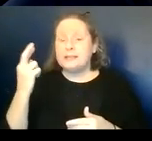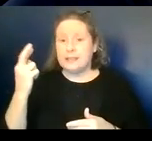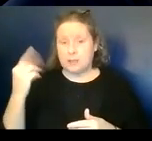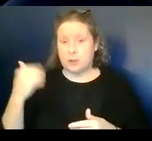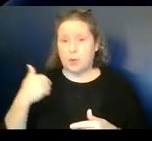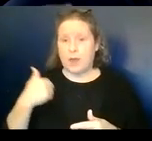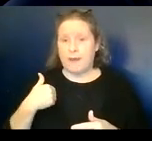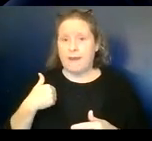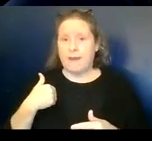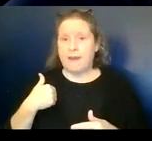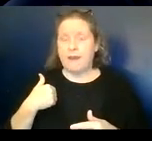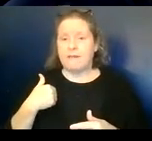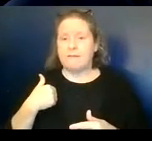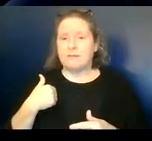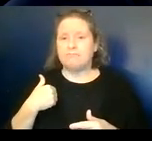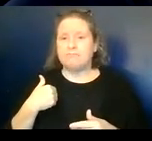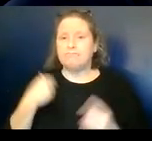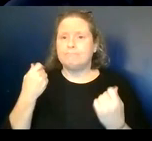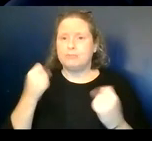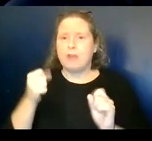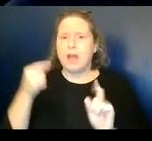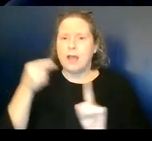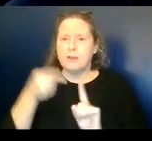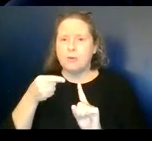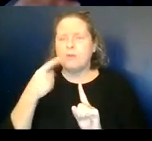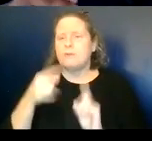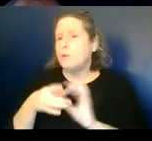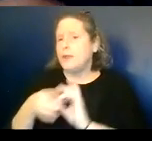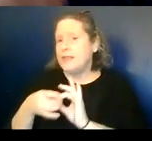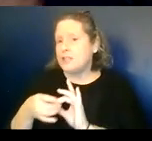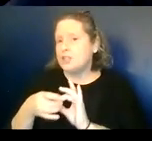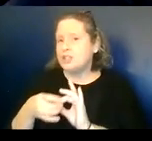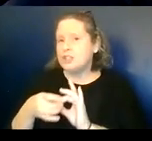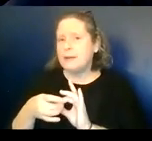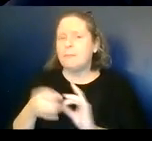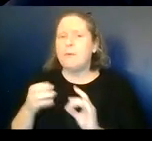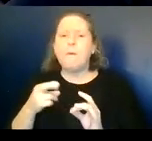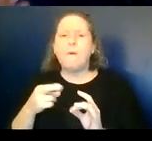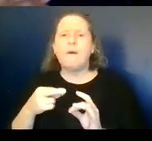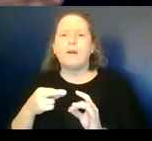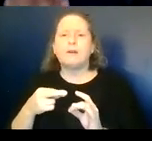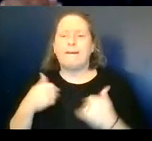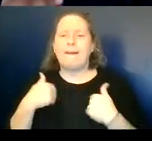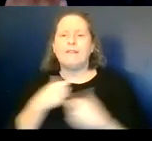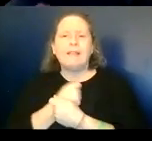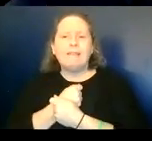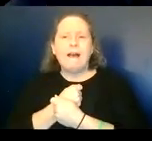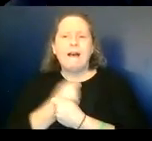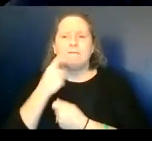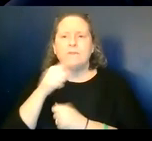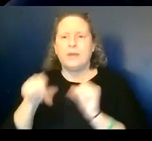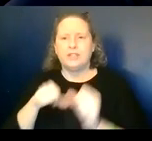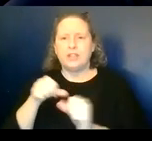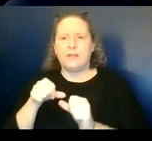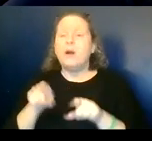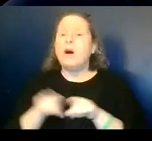um, pursuing a relationship, or how can they express love towards each other? It can also apply to advocacy